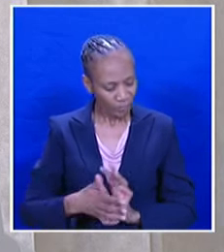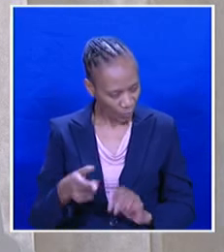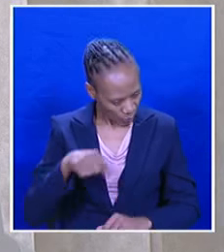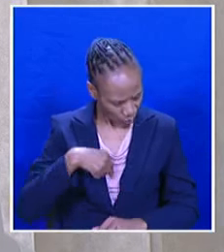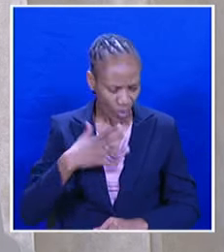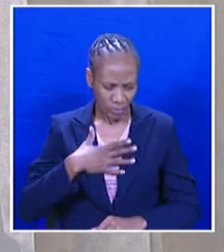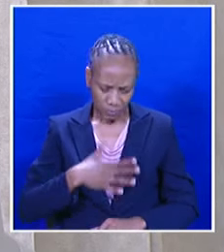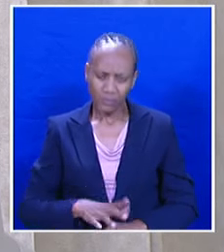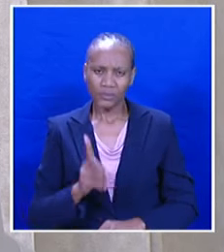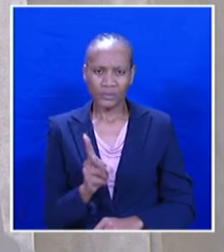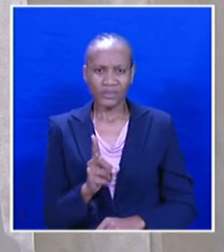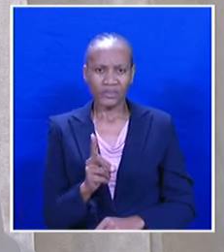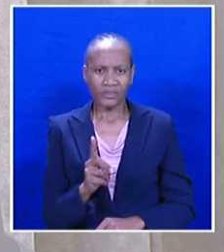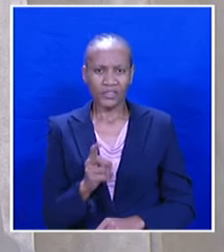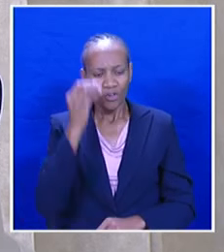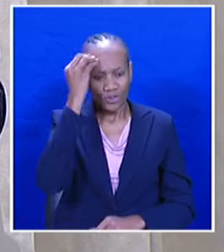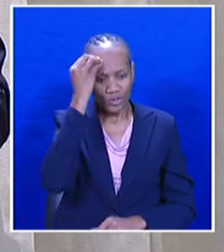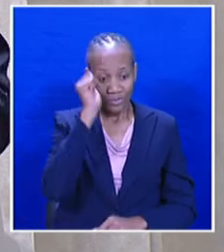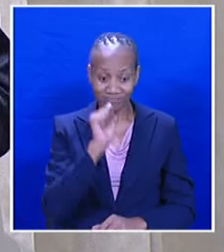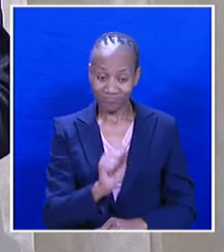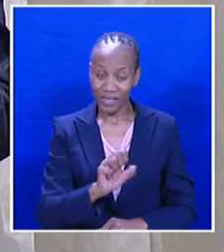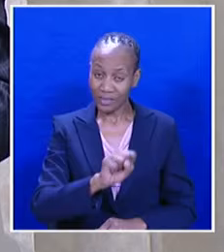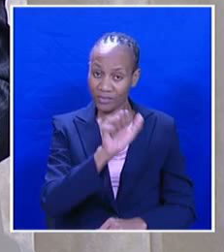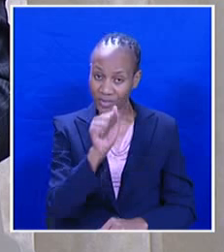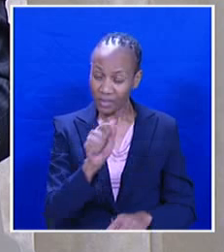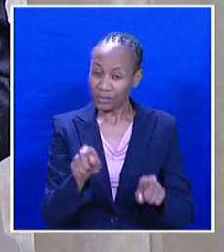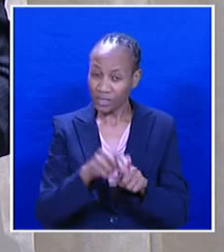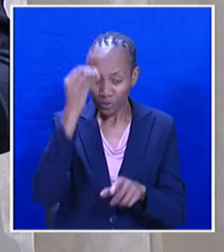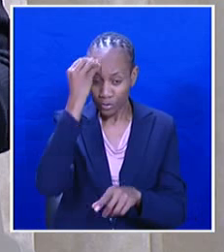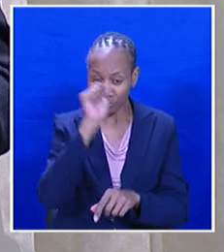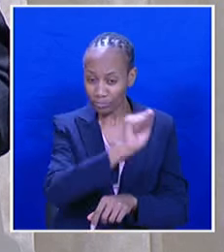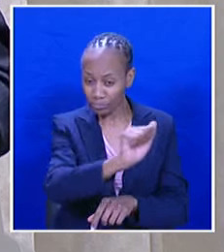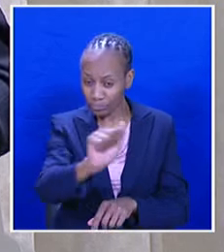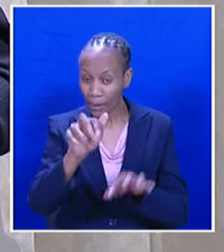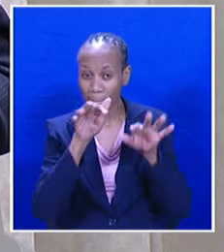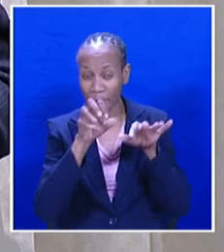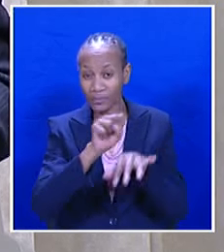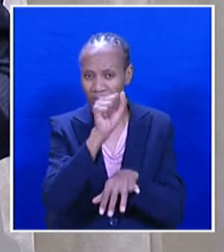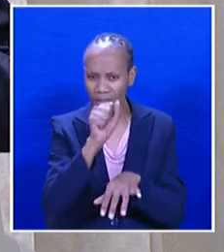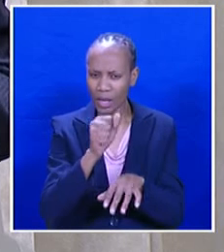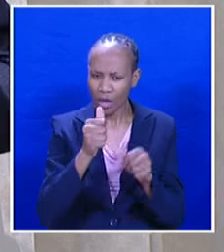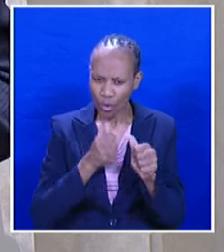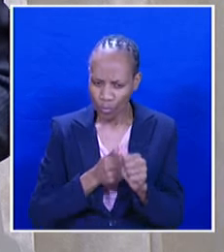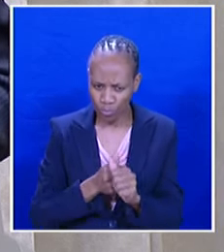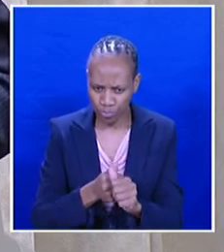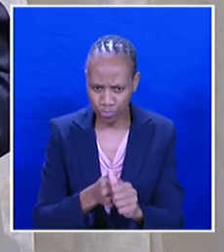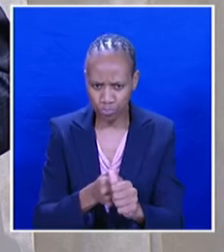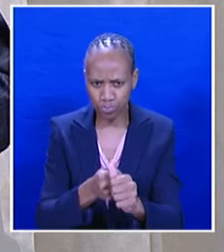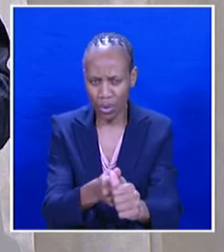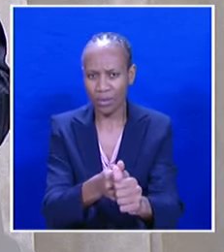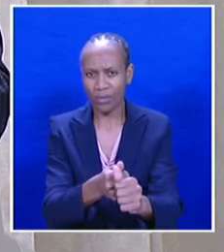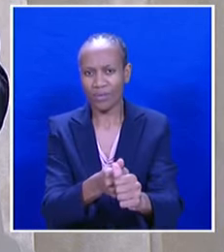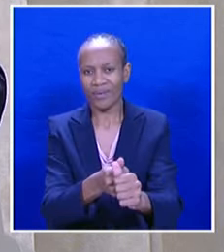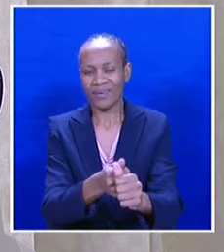our interests and the interests of our people ahead so that we can address issues